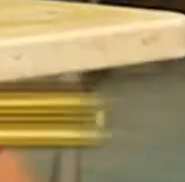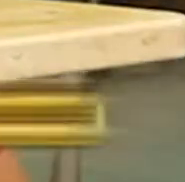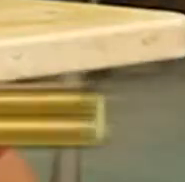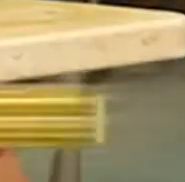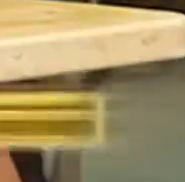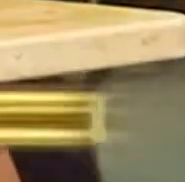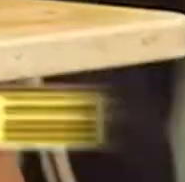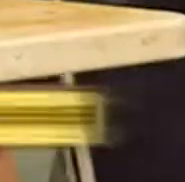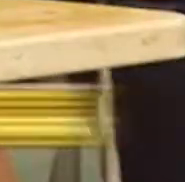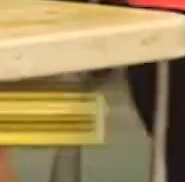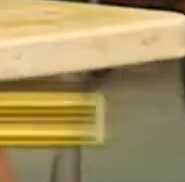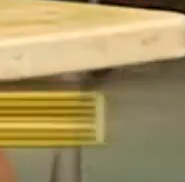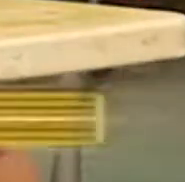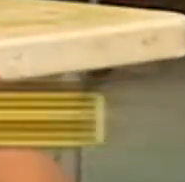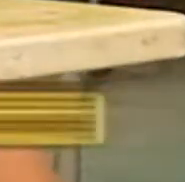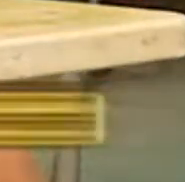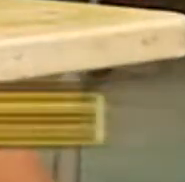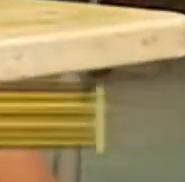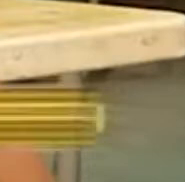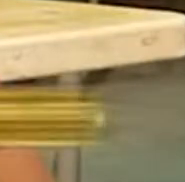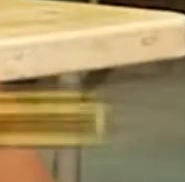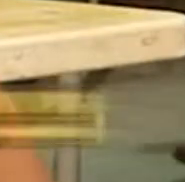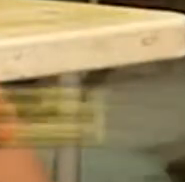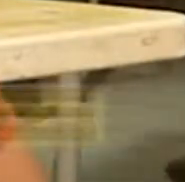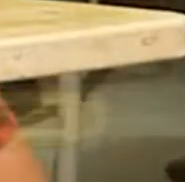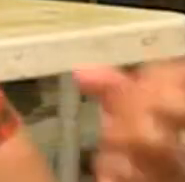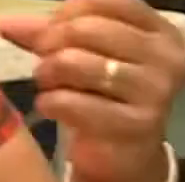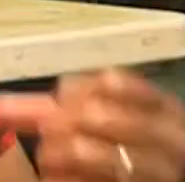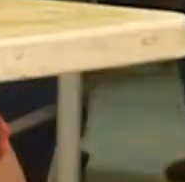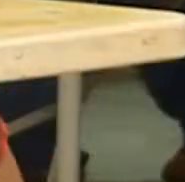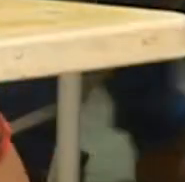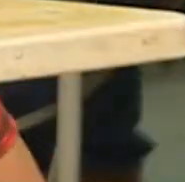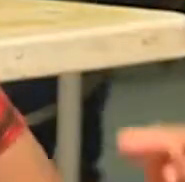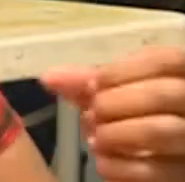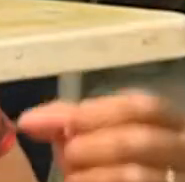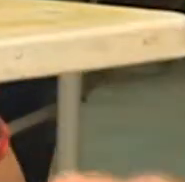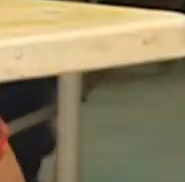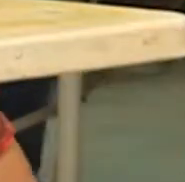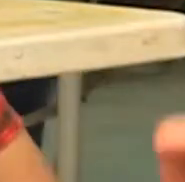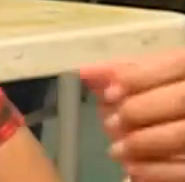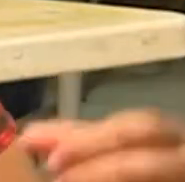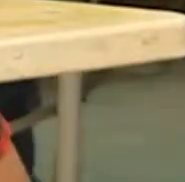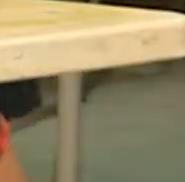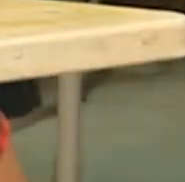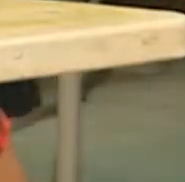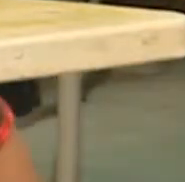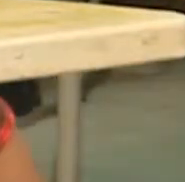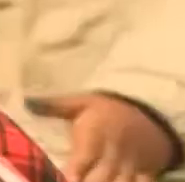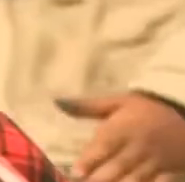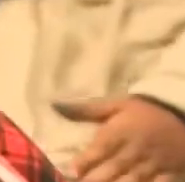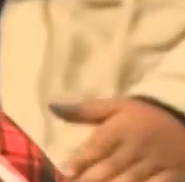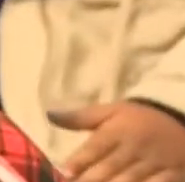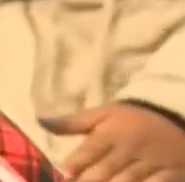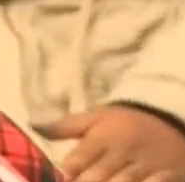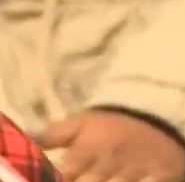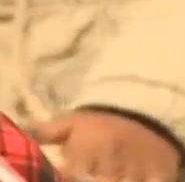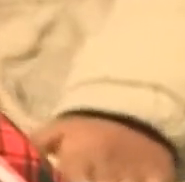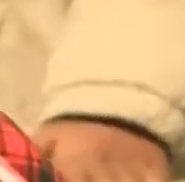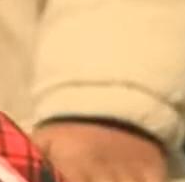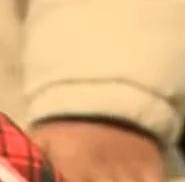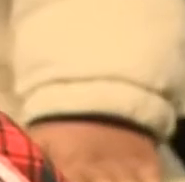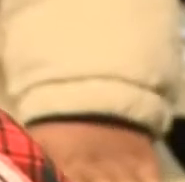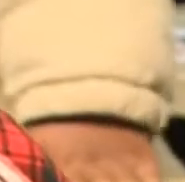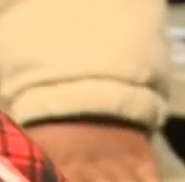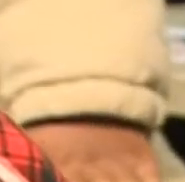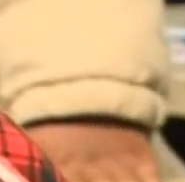field, abnormal professions. It is a profession like any other. I was inspired